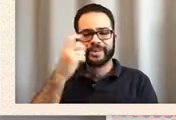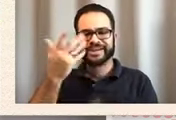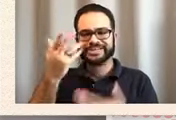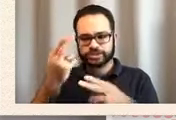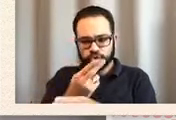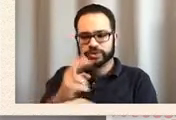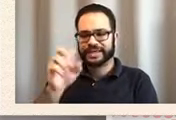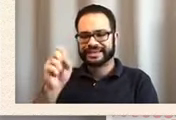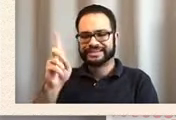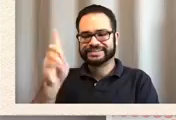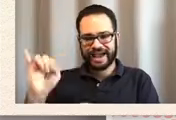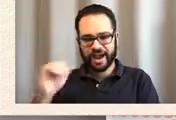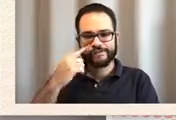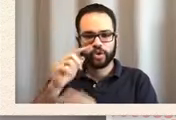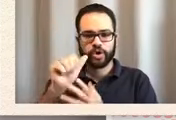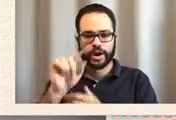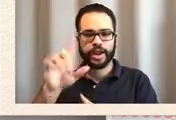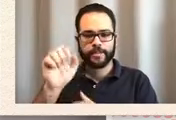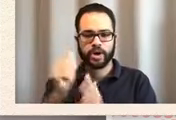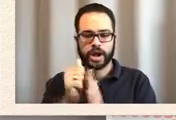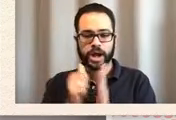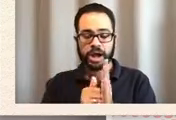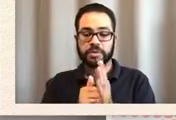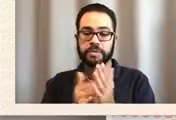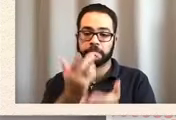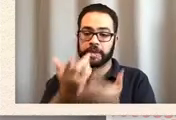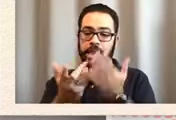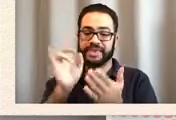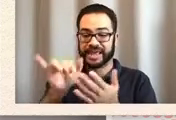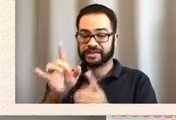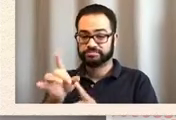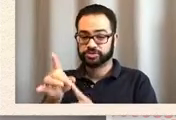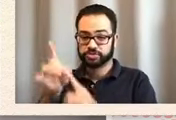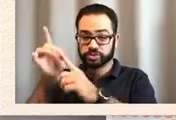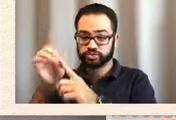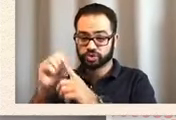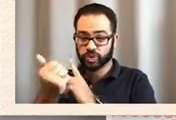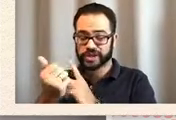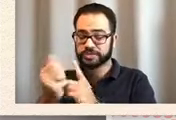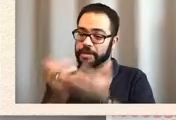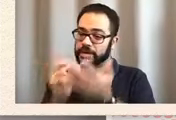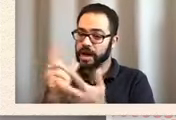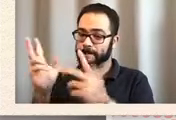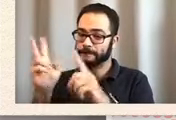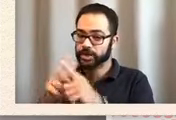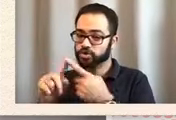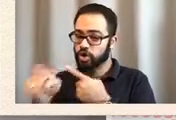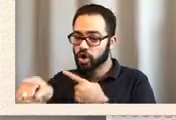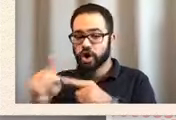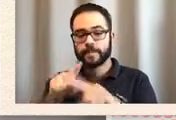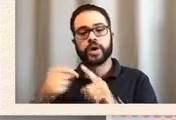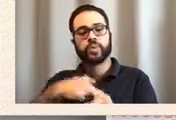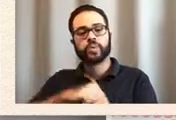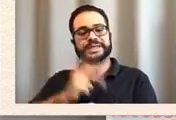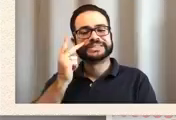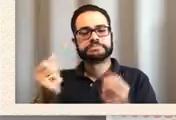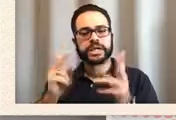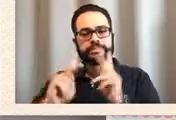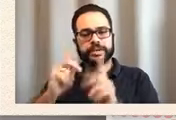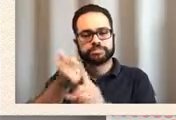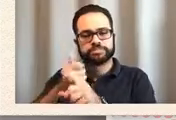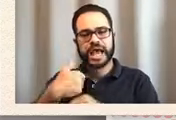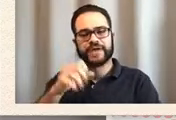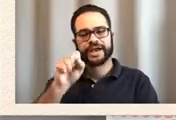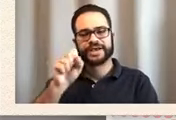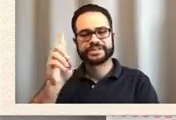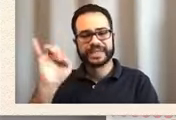that situation, and it might not apply to hers, is that usually we see a lot of people who are on SSDI or these survivor benefits